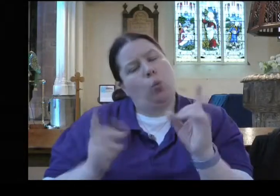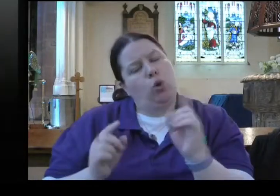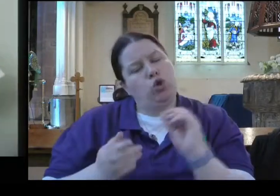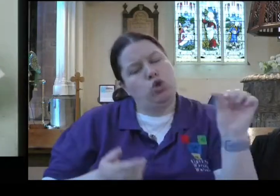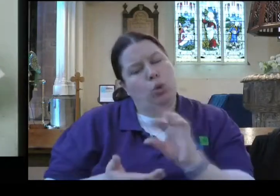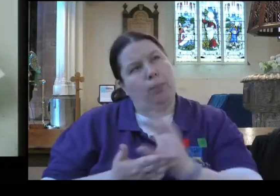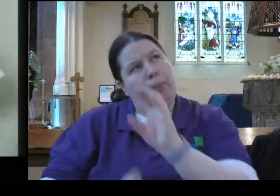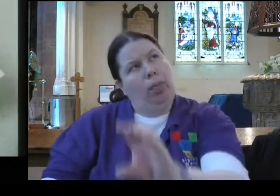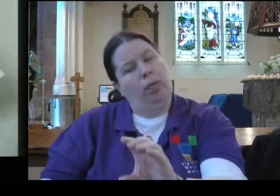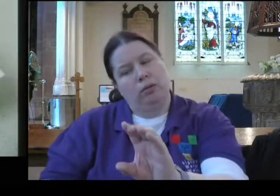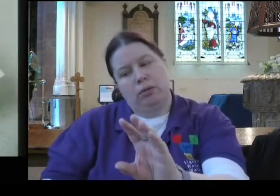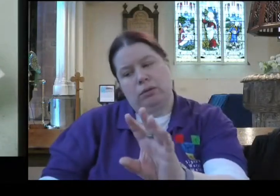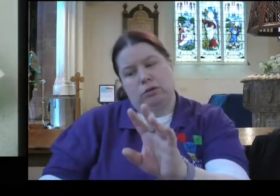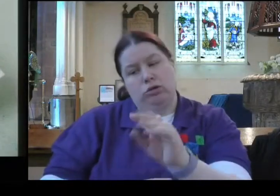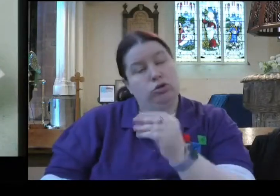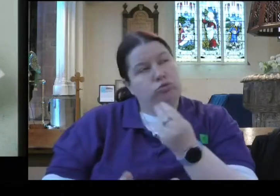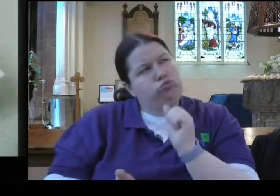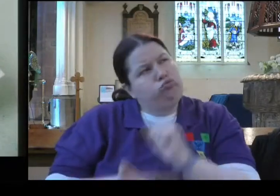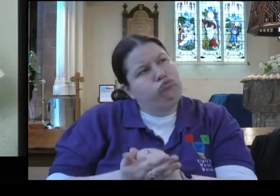the right amount?